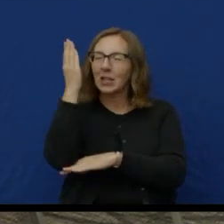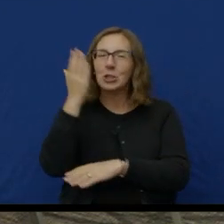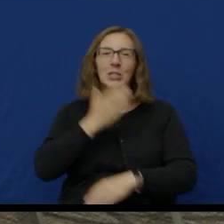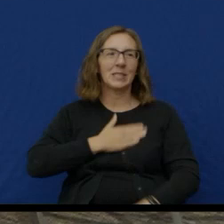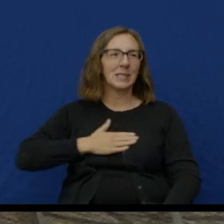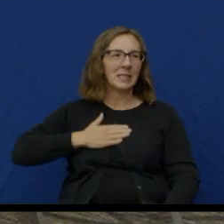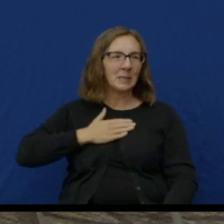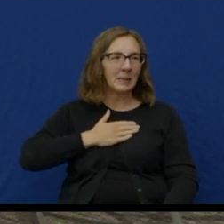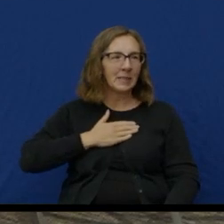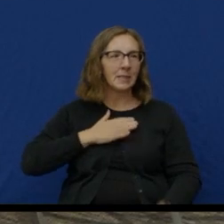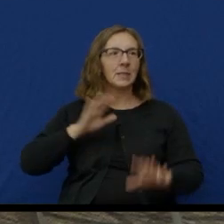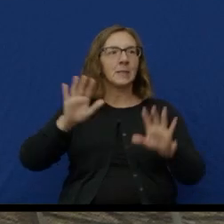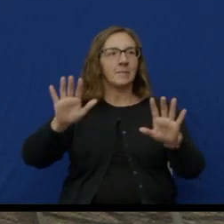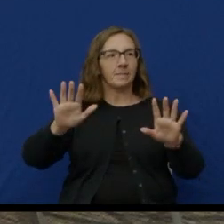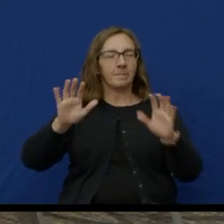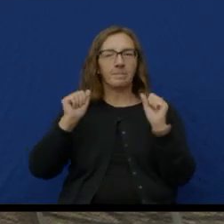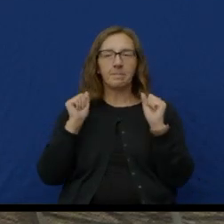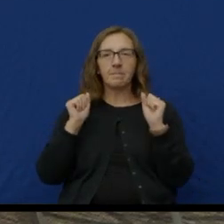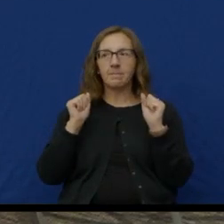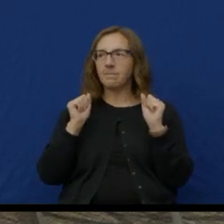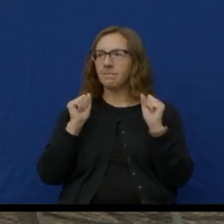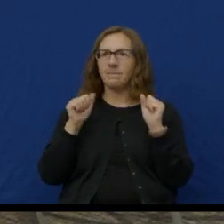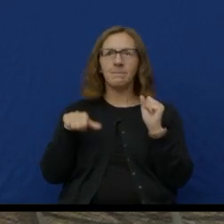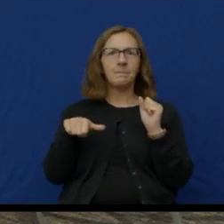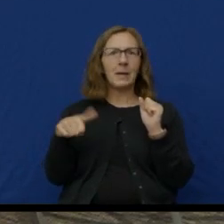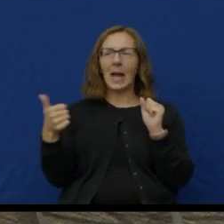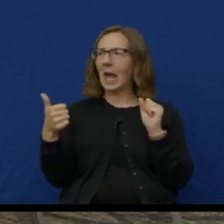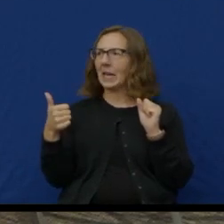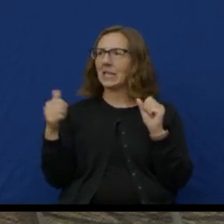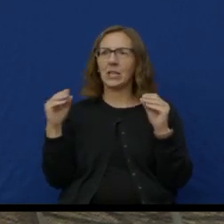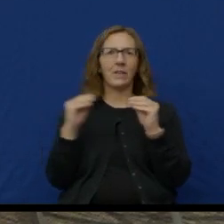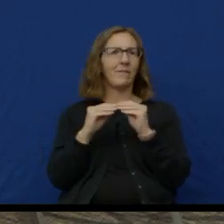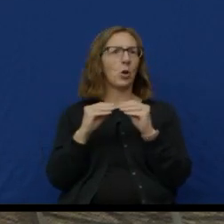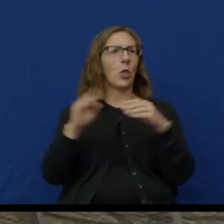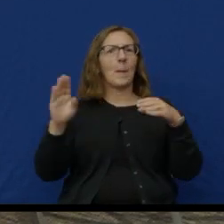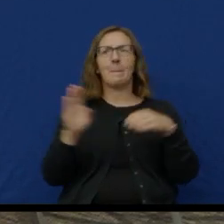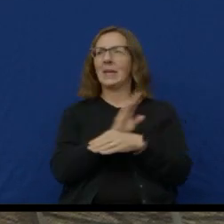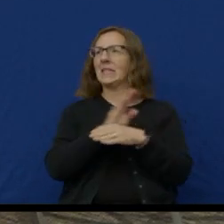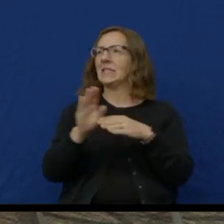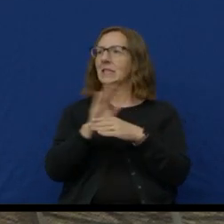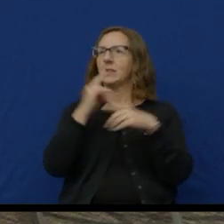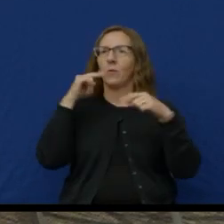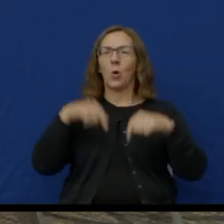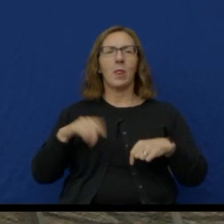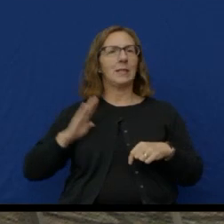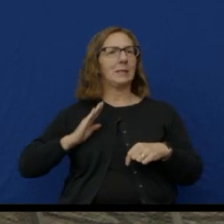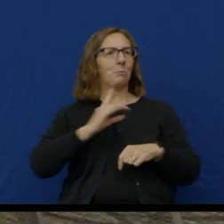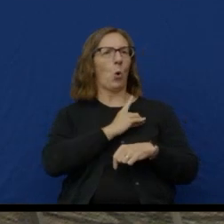But is there any further business to come before the board?